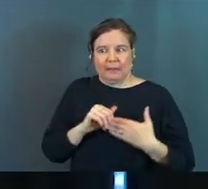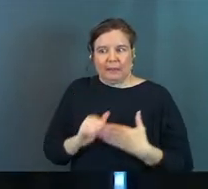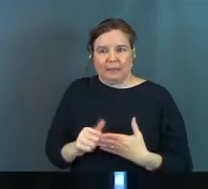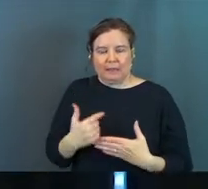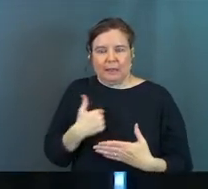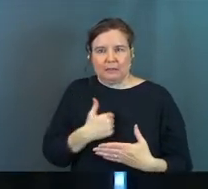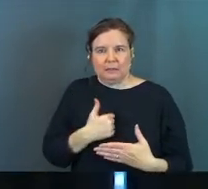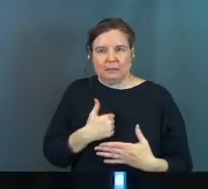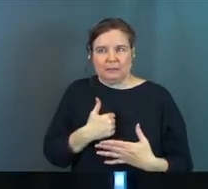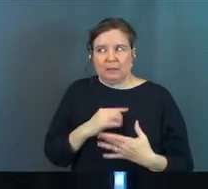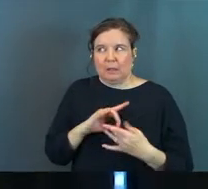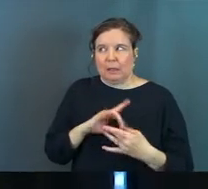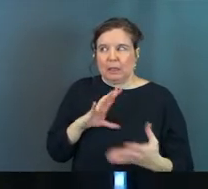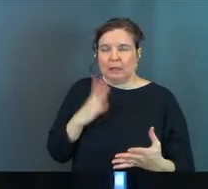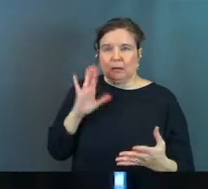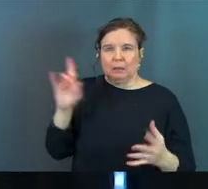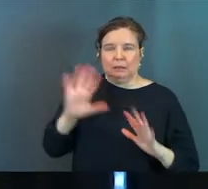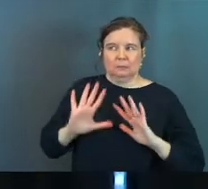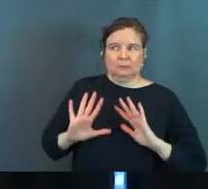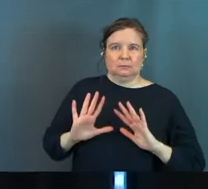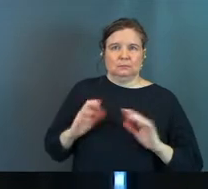us no longer believing.